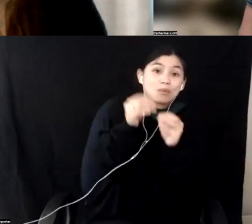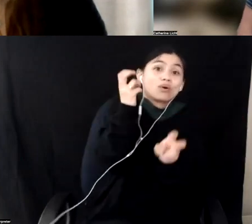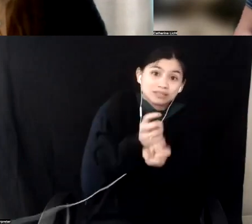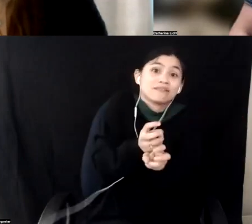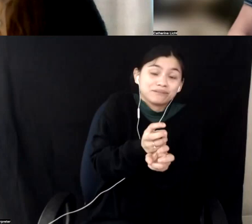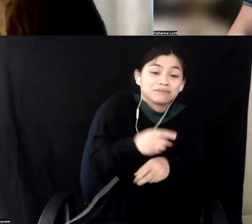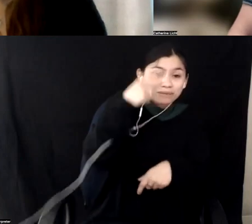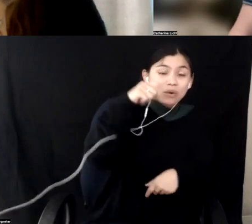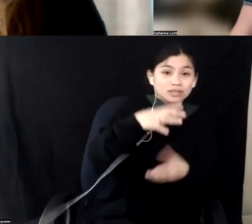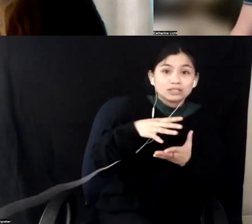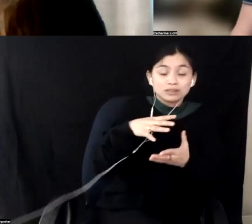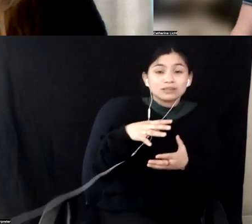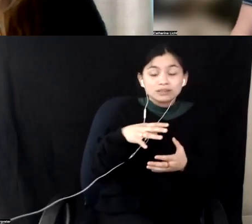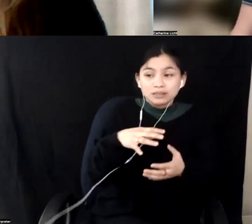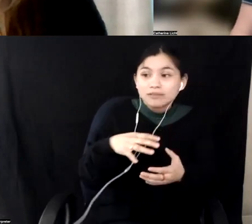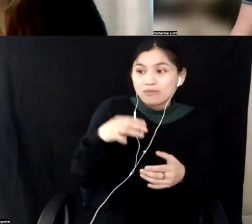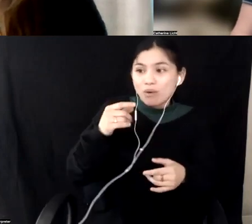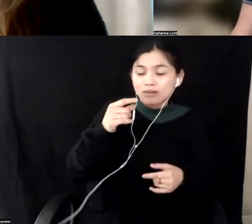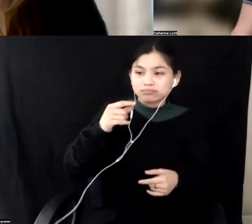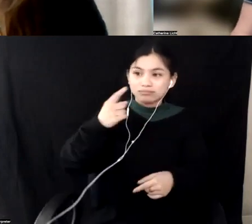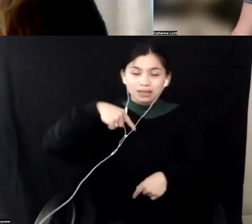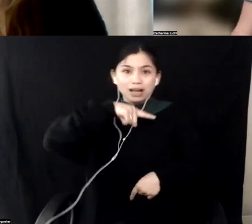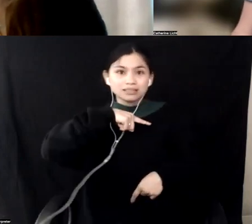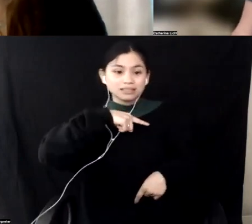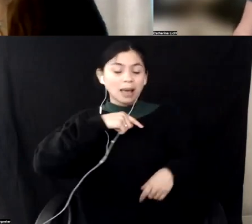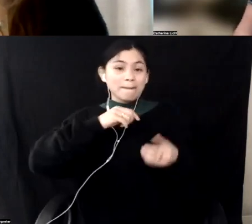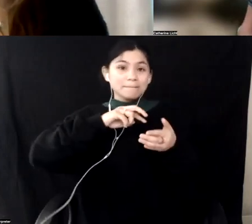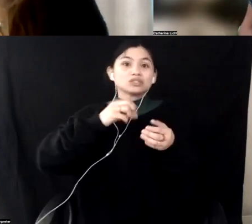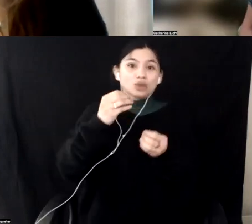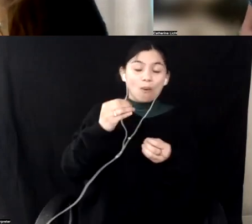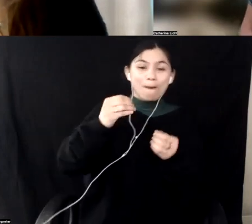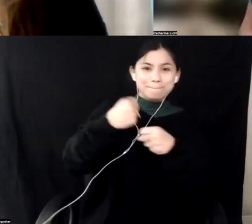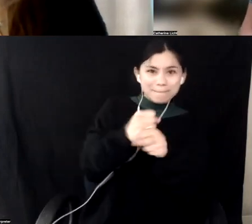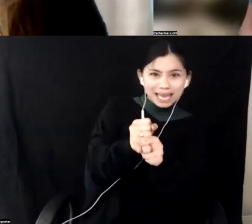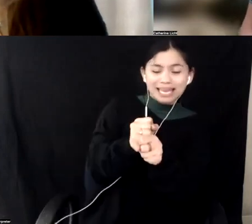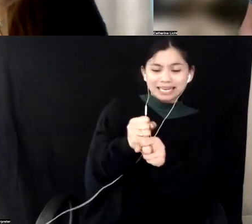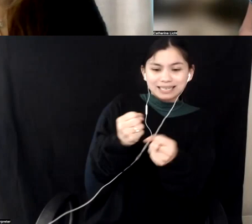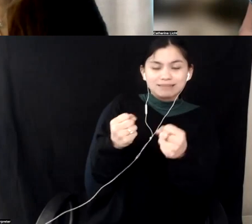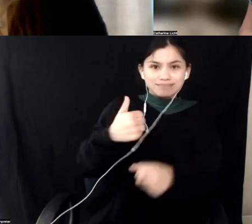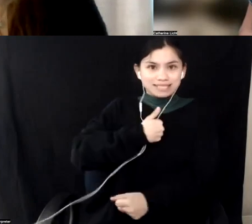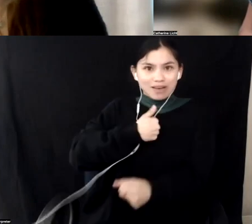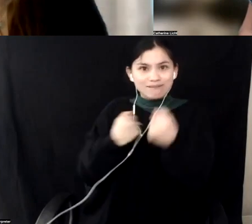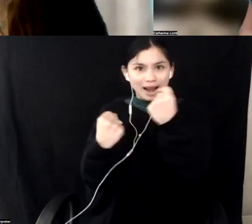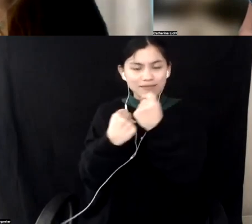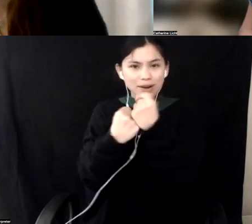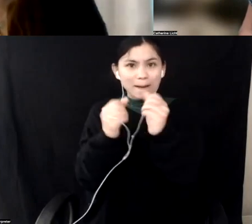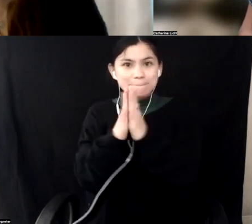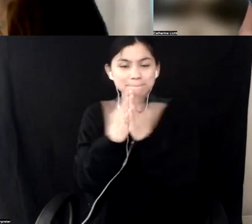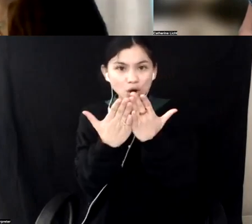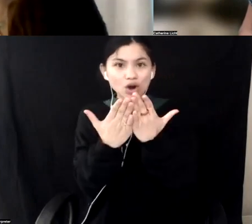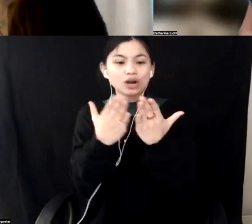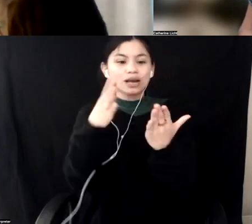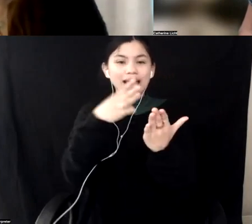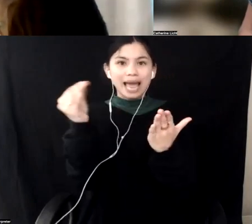Also, that's when like making those self-advocacy books and really putting the cultural goal in